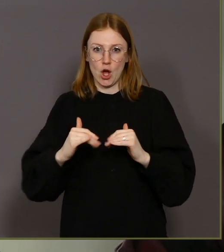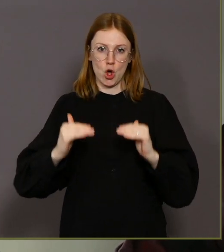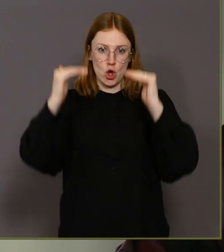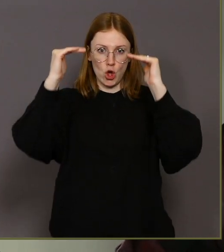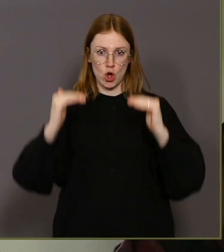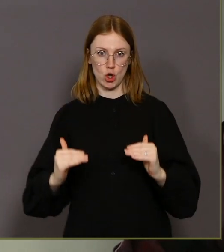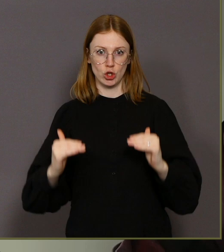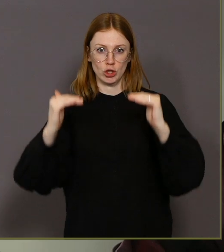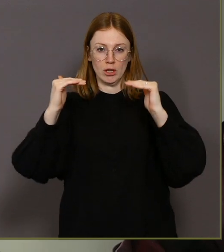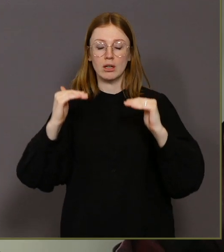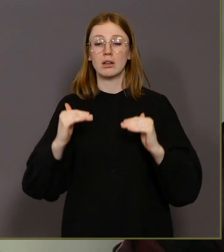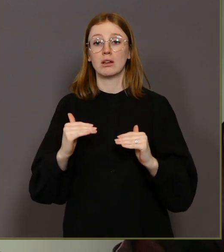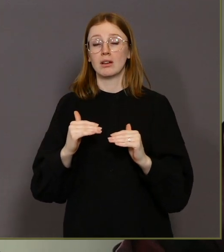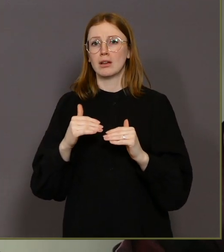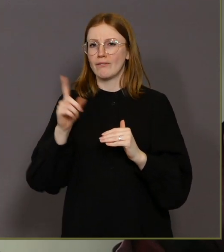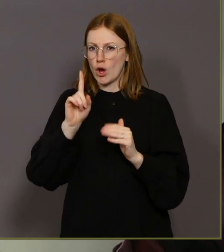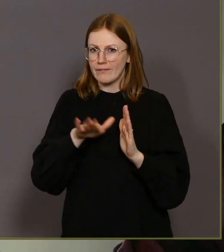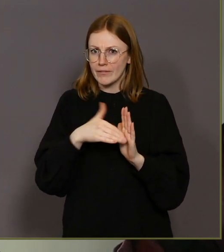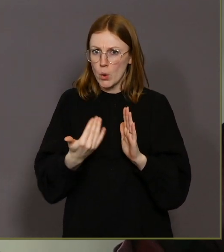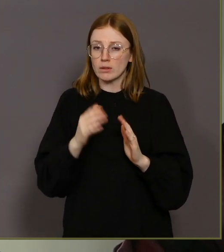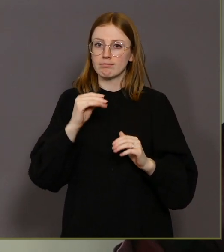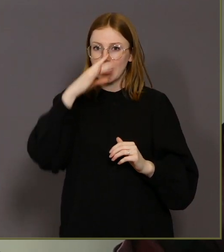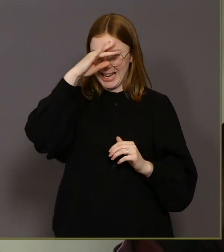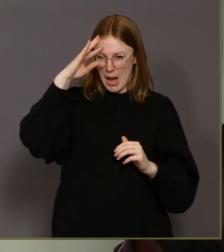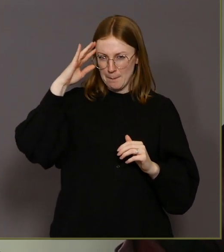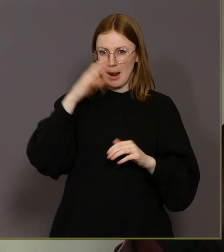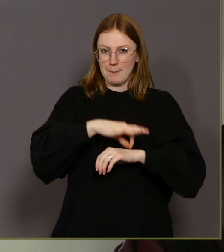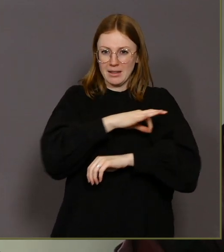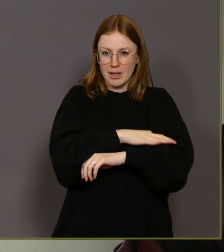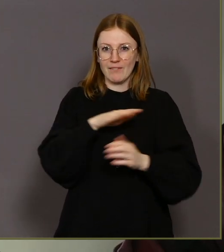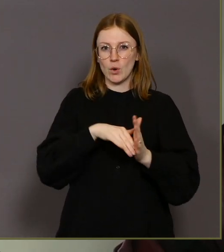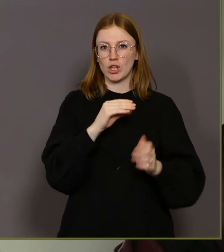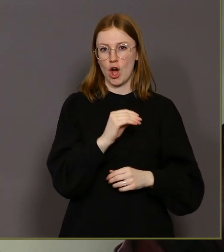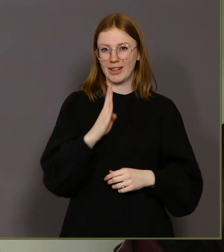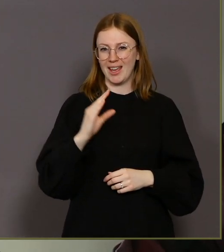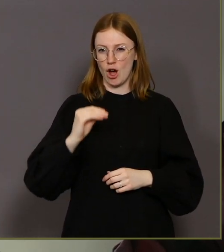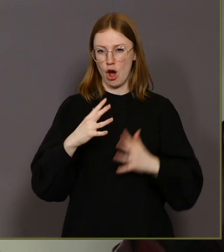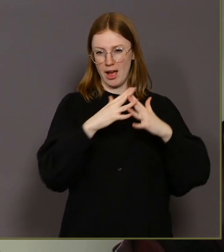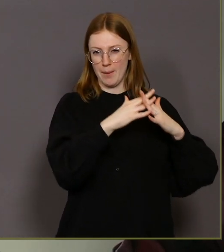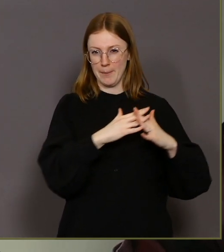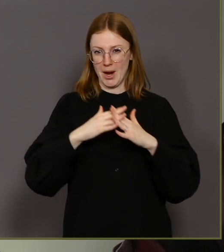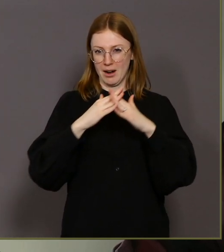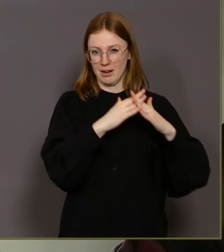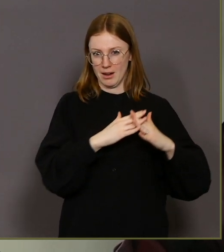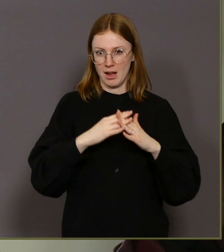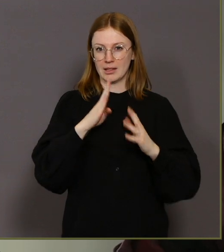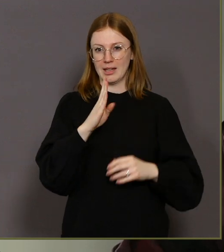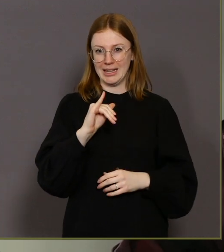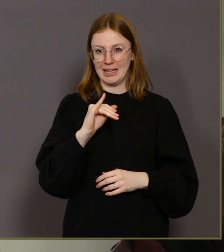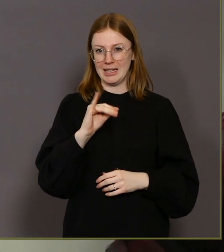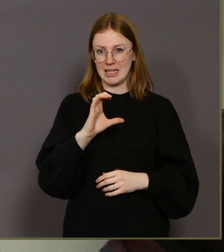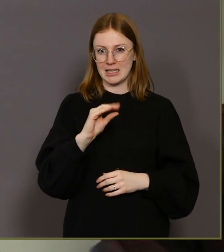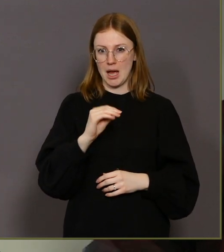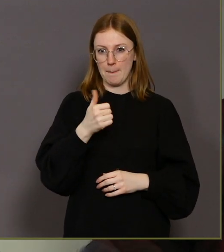And these are based on the old measures are ADA, American with Disabilities Act. But now the new